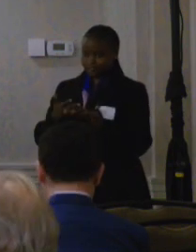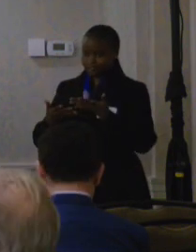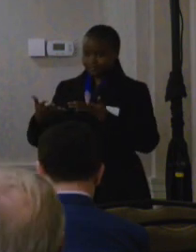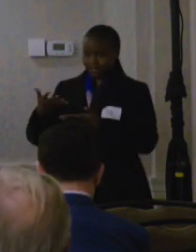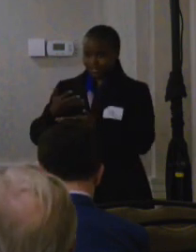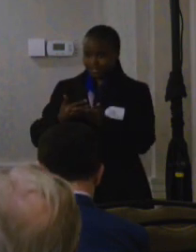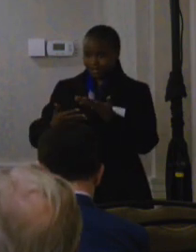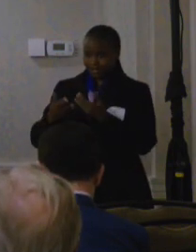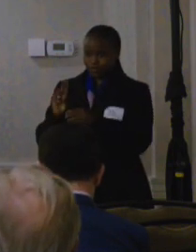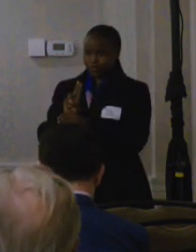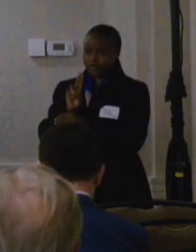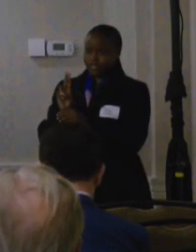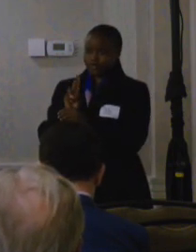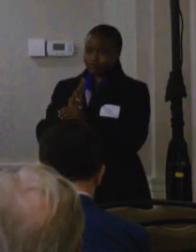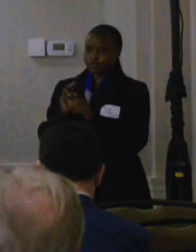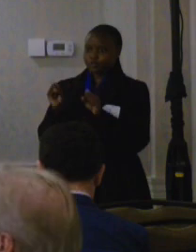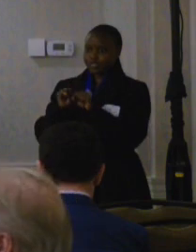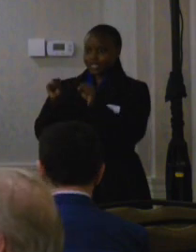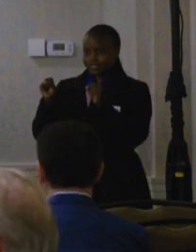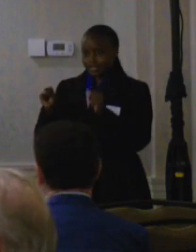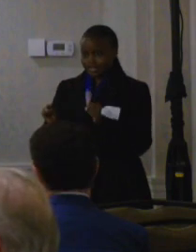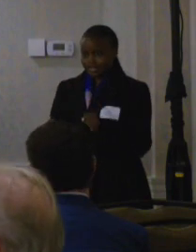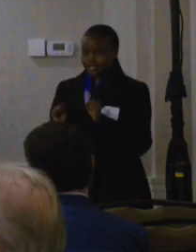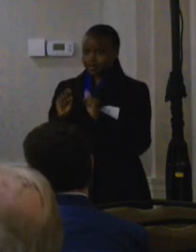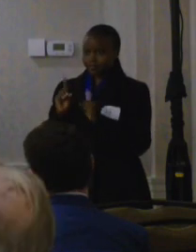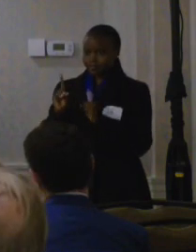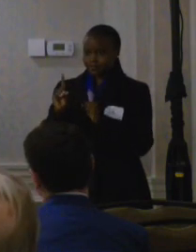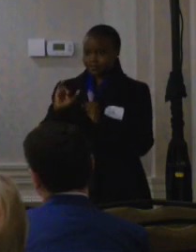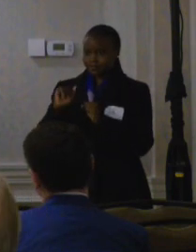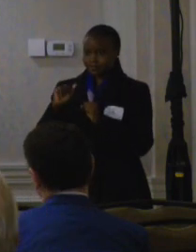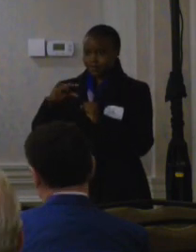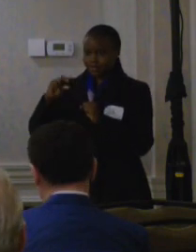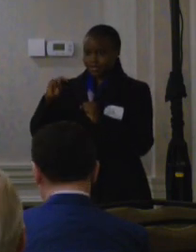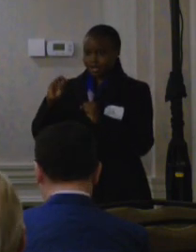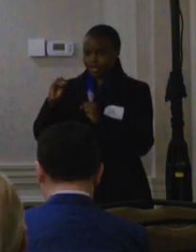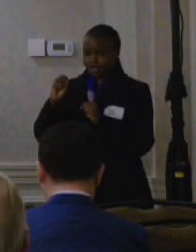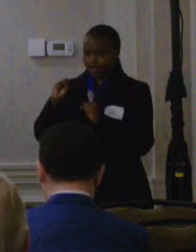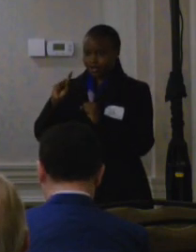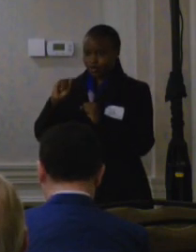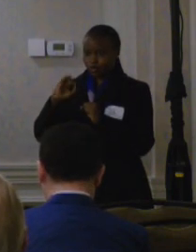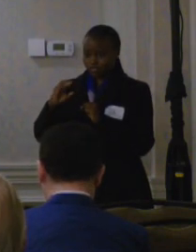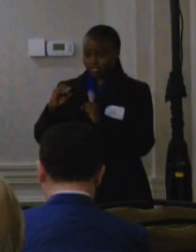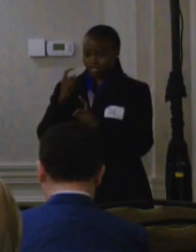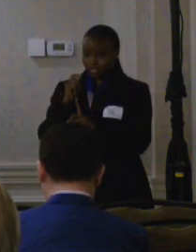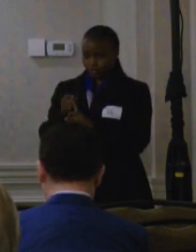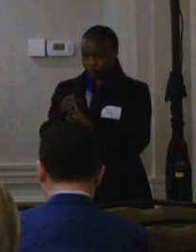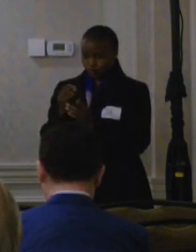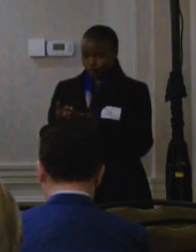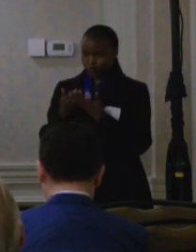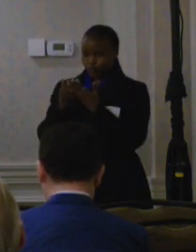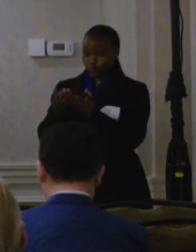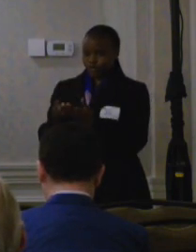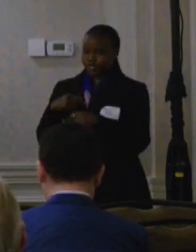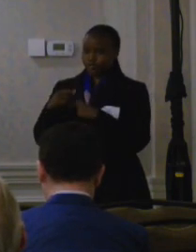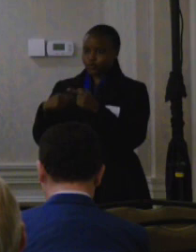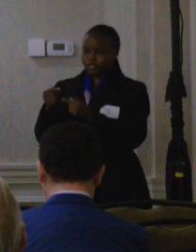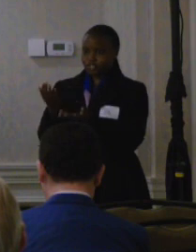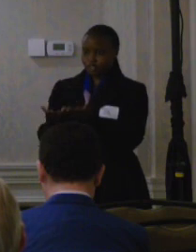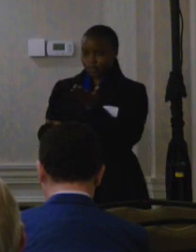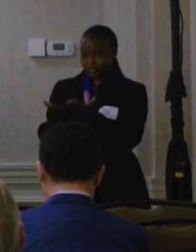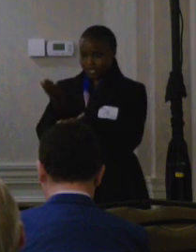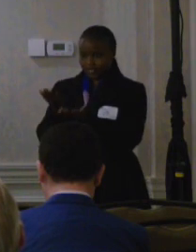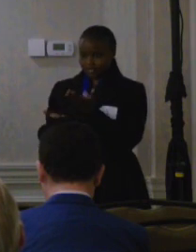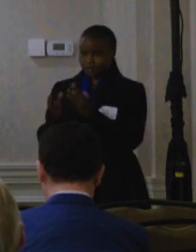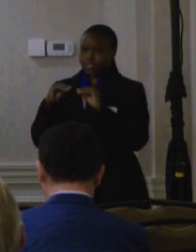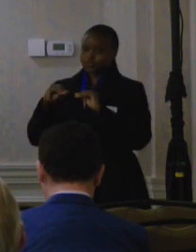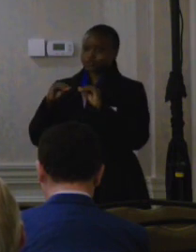be used as a system diagnostic tool providing continuous assessment of teacher practices to